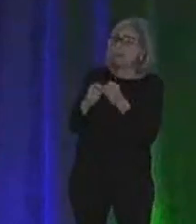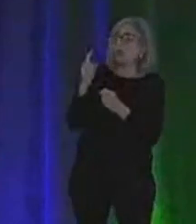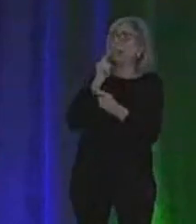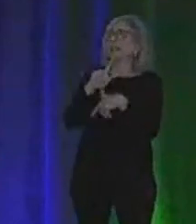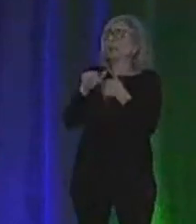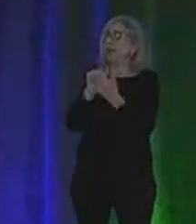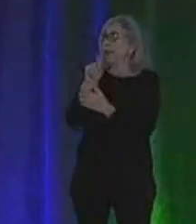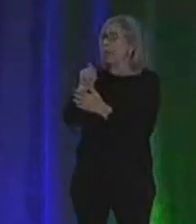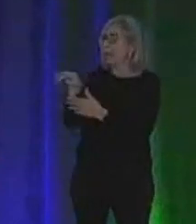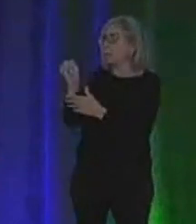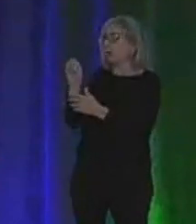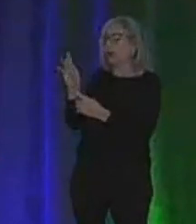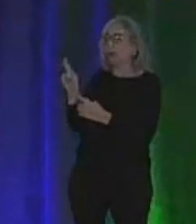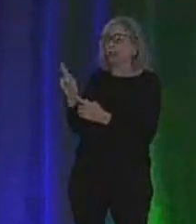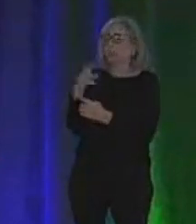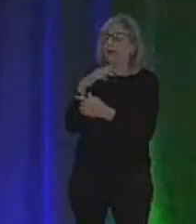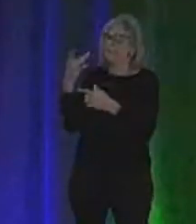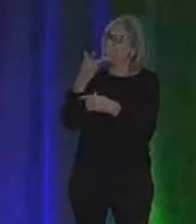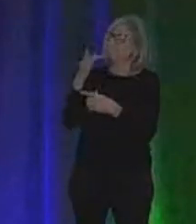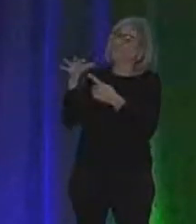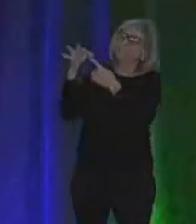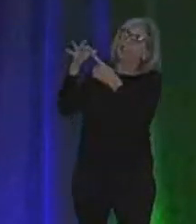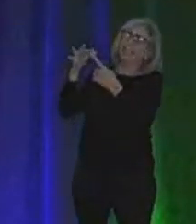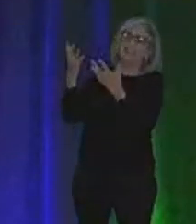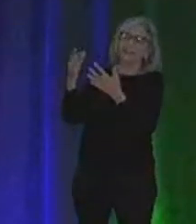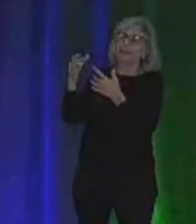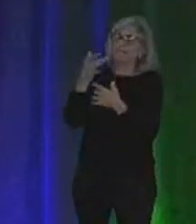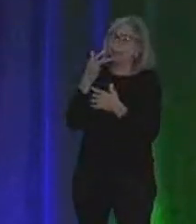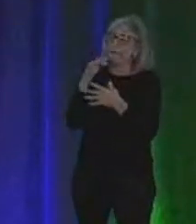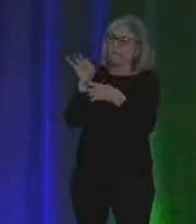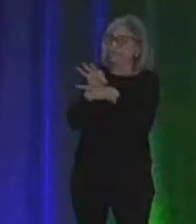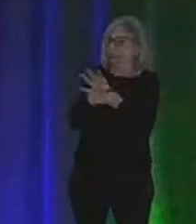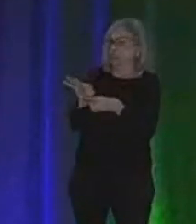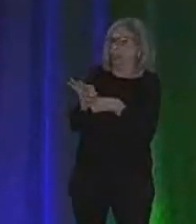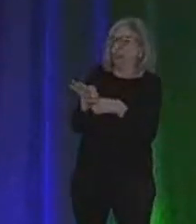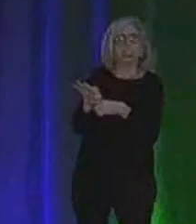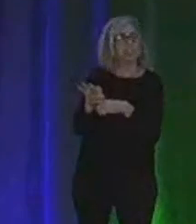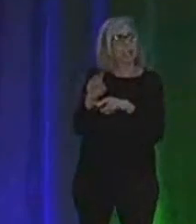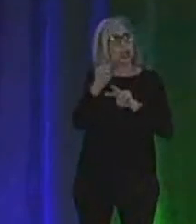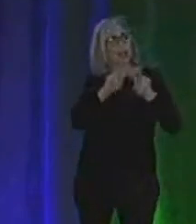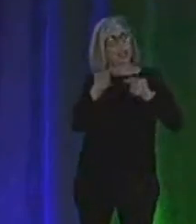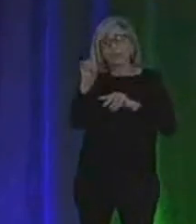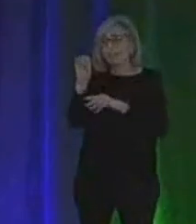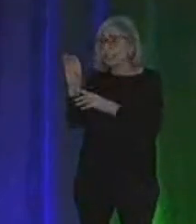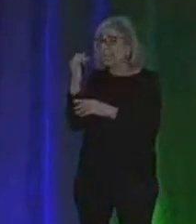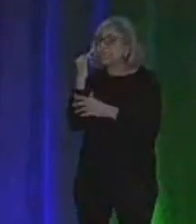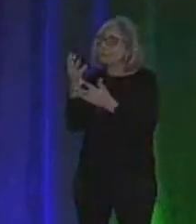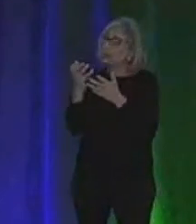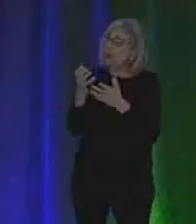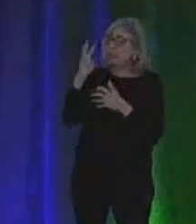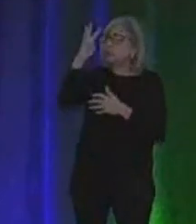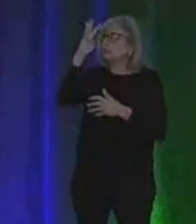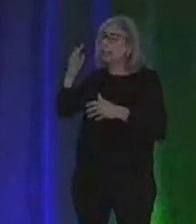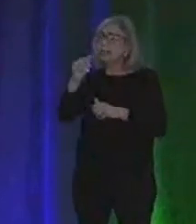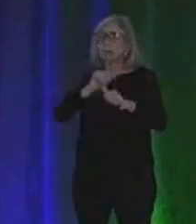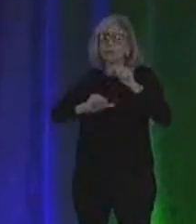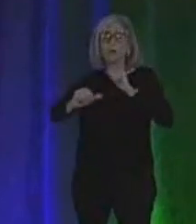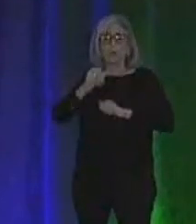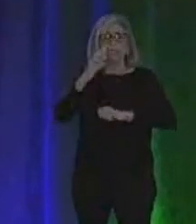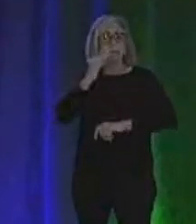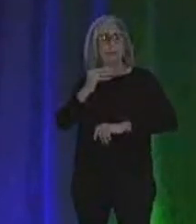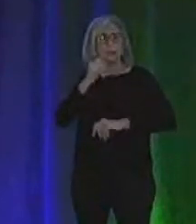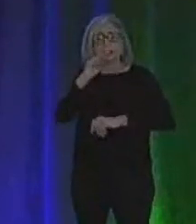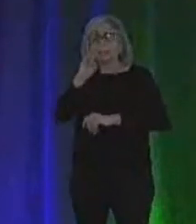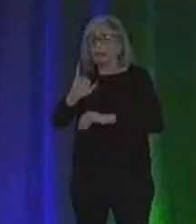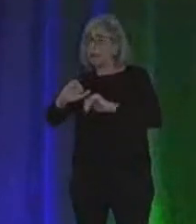app router. Those are some of my favorite features. There's a lot more. You can check out our docs if you want to. But essentially, it allows you to create these performant experiences